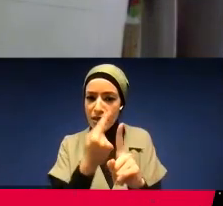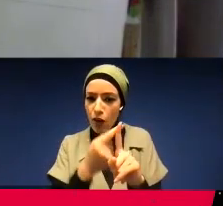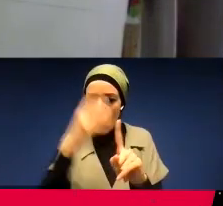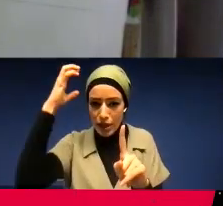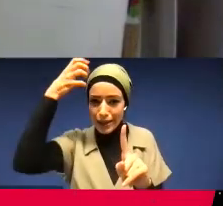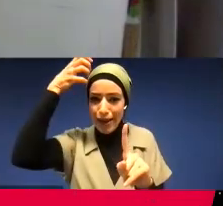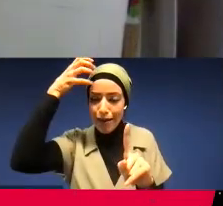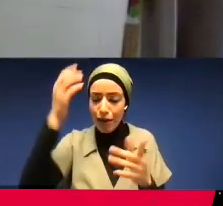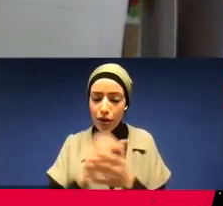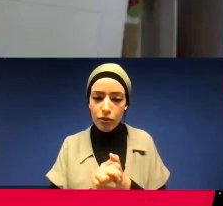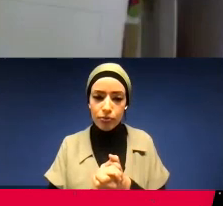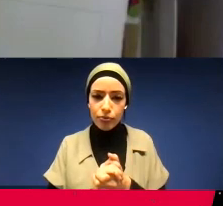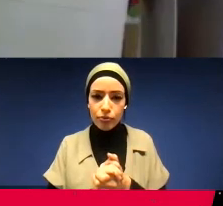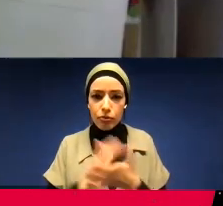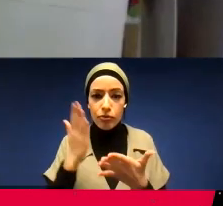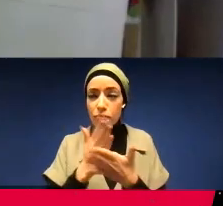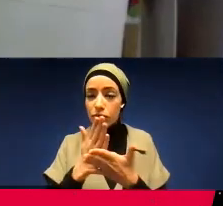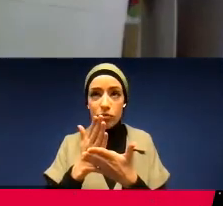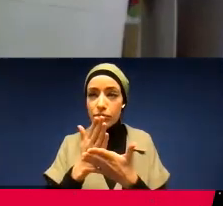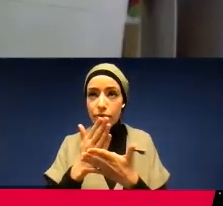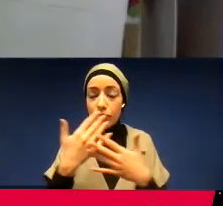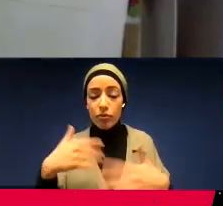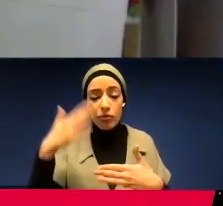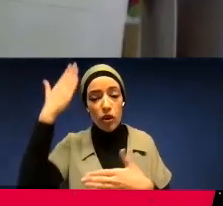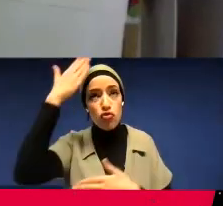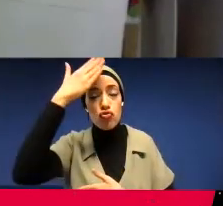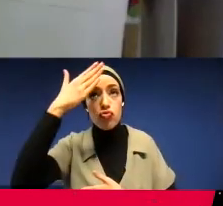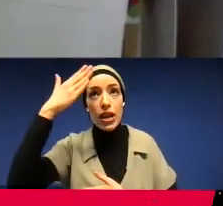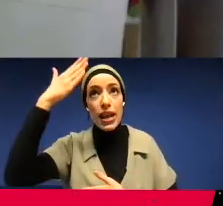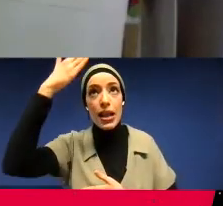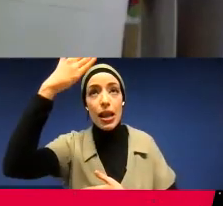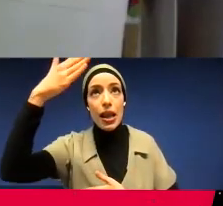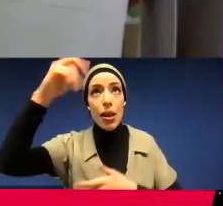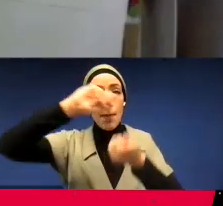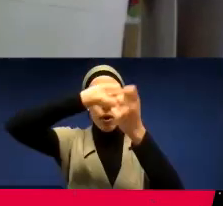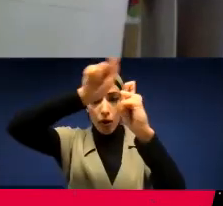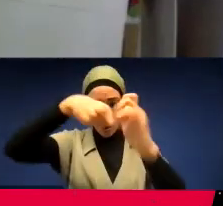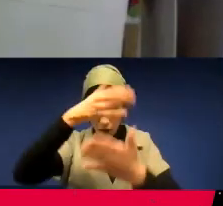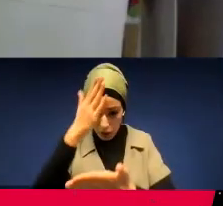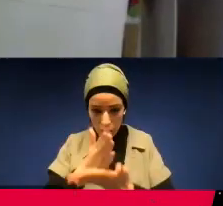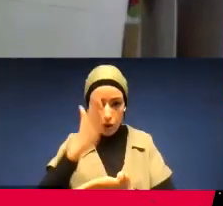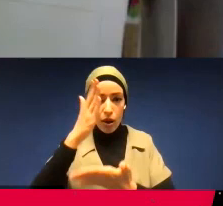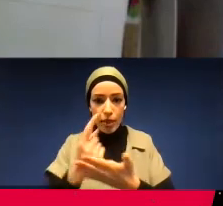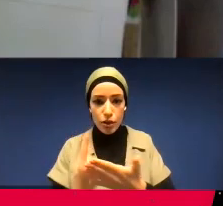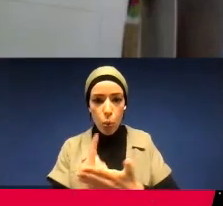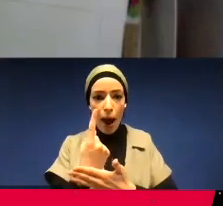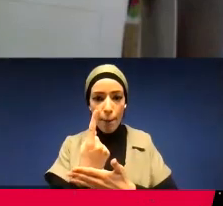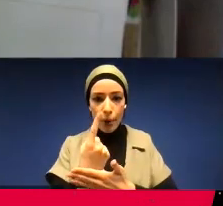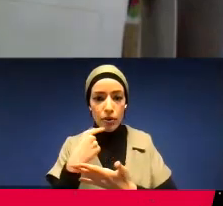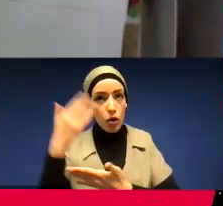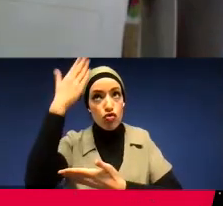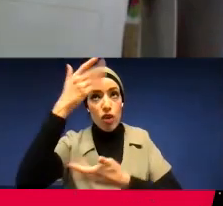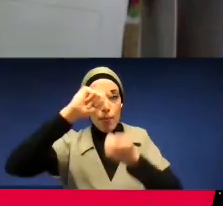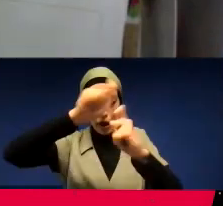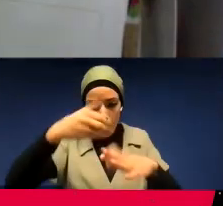was a dream becoming true, because this is where you feel freedom of speech is in action, and no one can stop us,